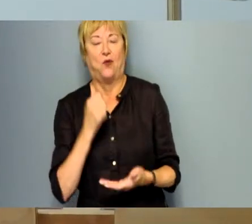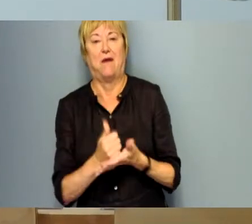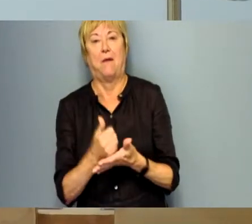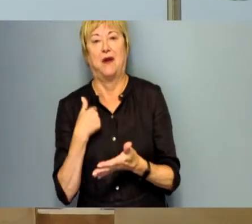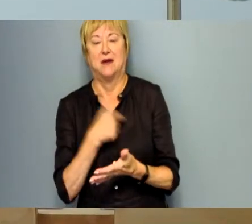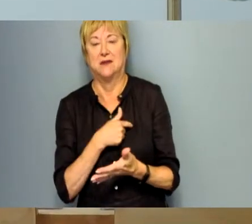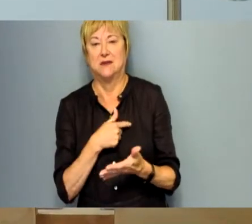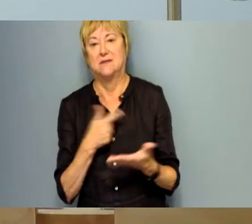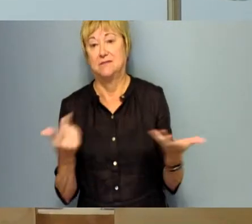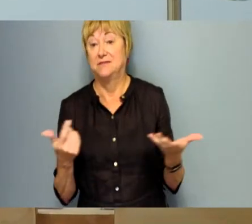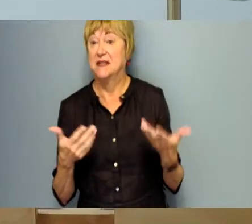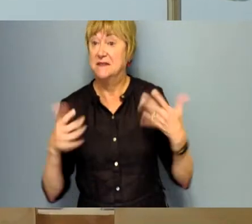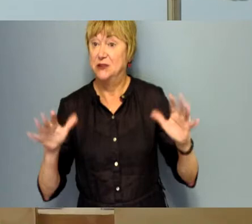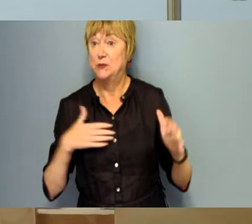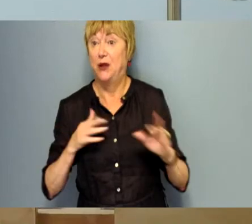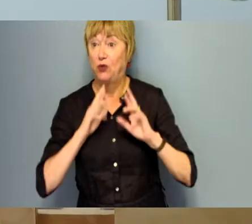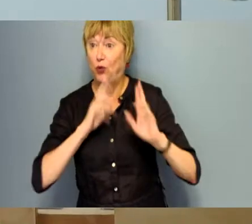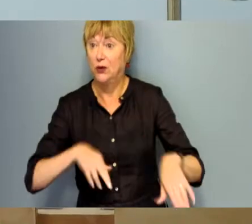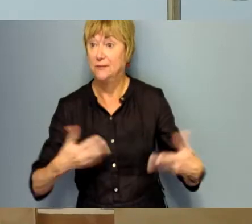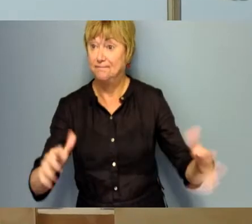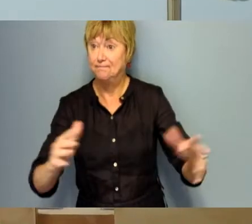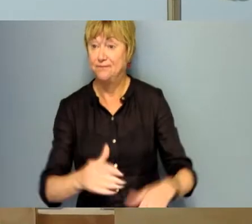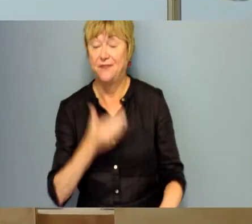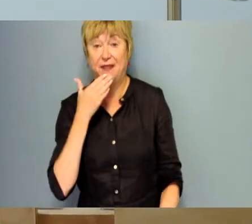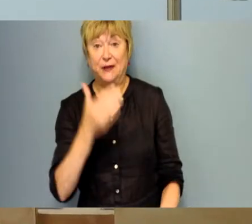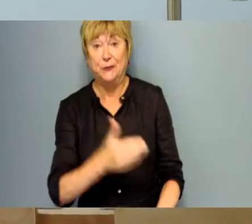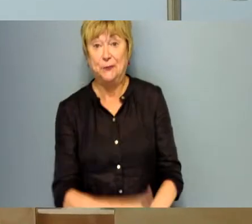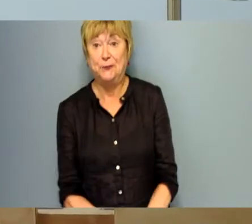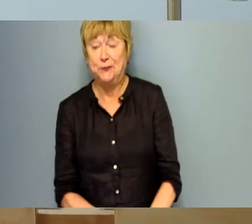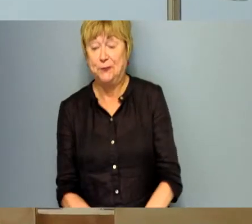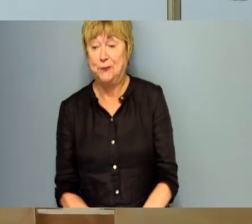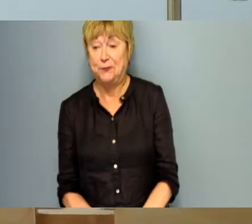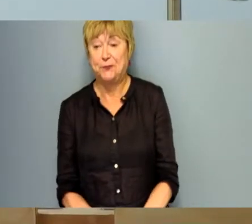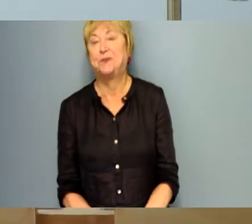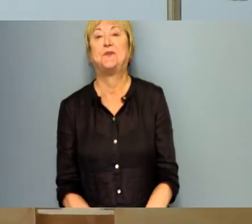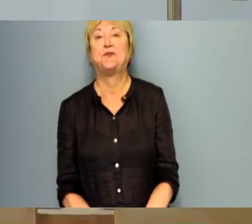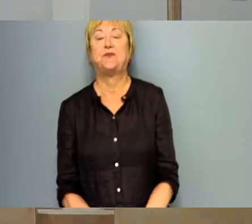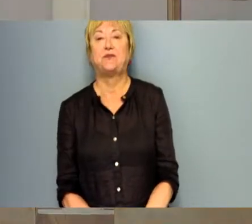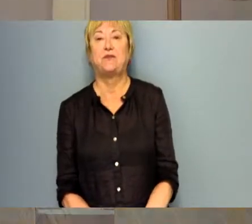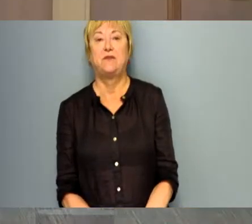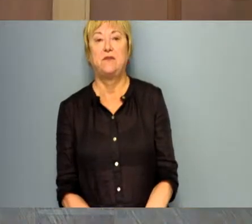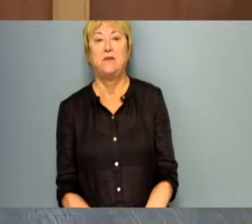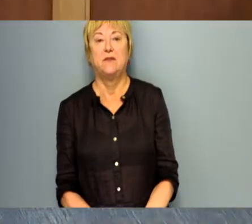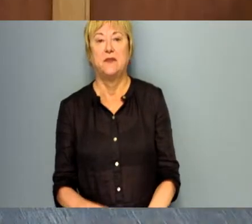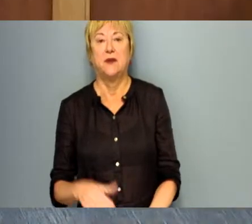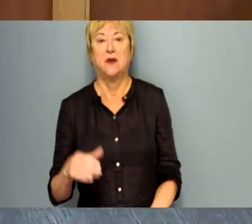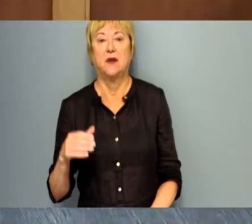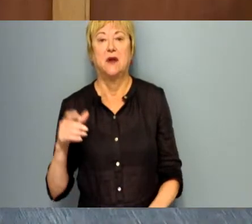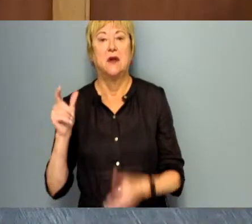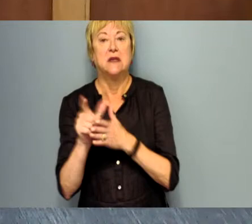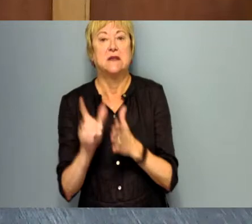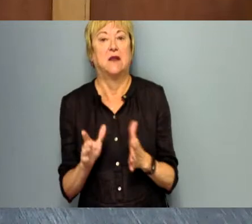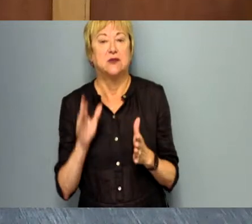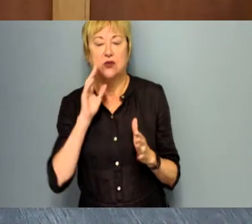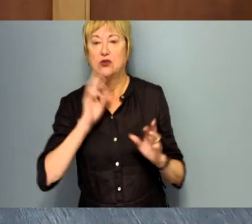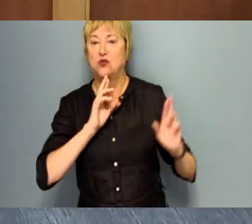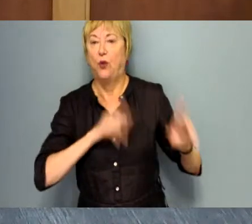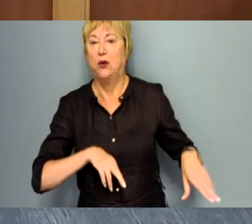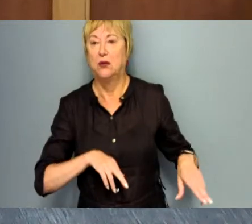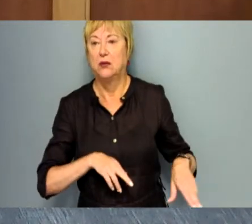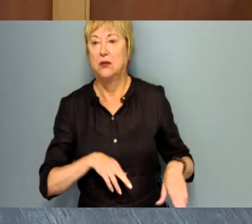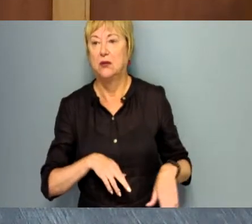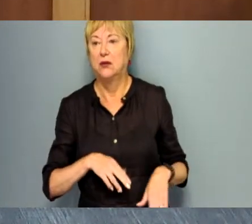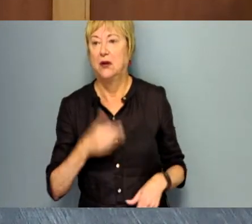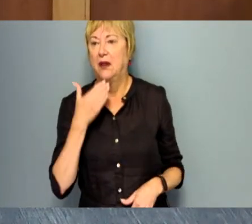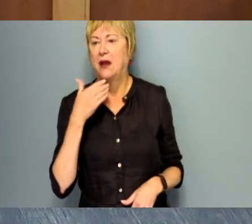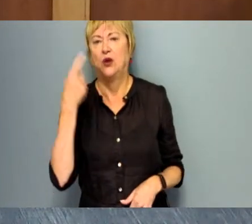that concludes my report. Okay, thank you. All right, Solicitor's report, Ms. Fitzpatrick. Thank you, Commissioner. I have